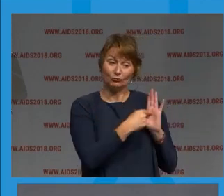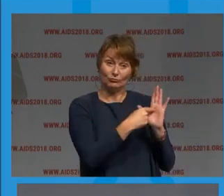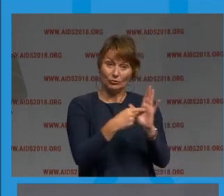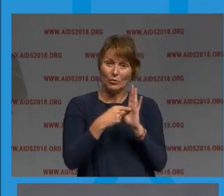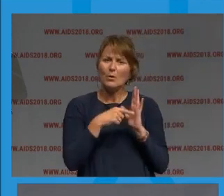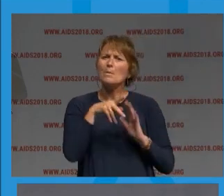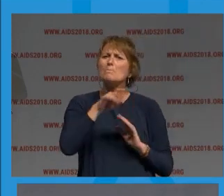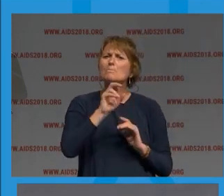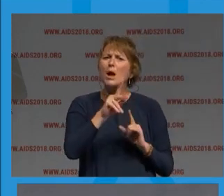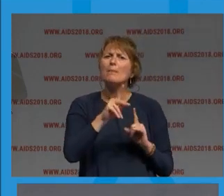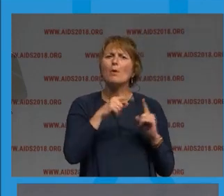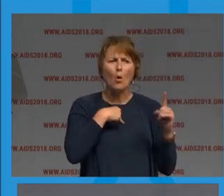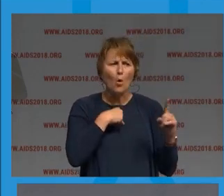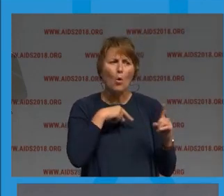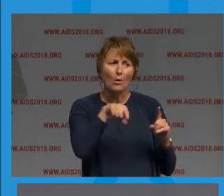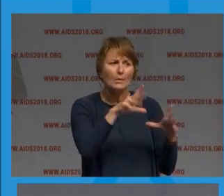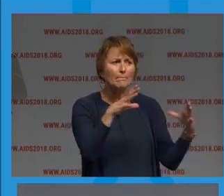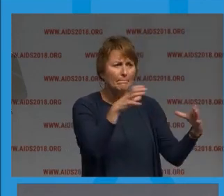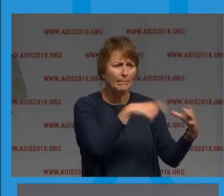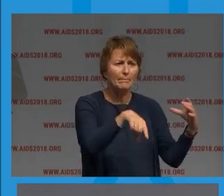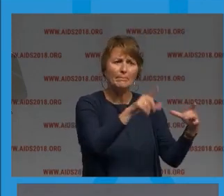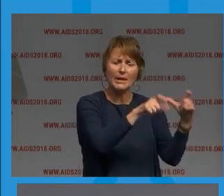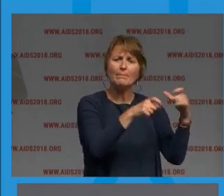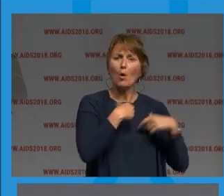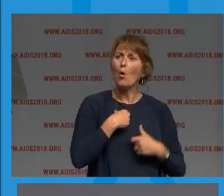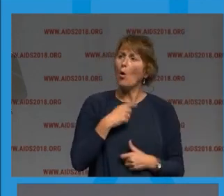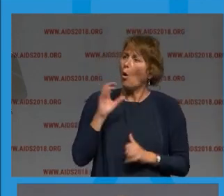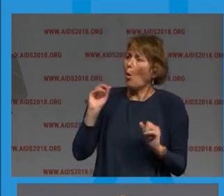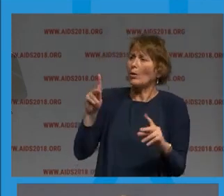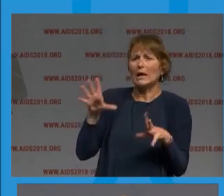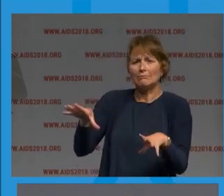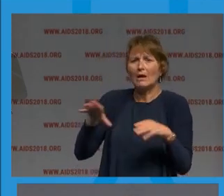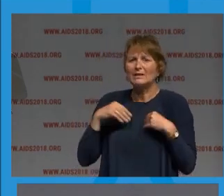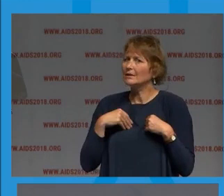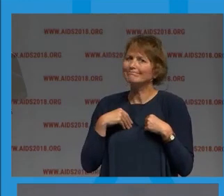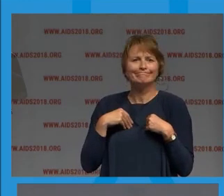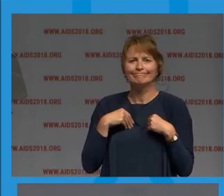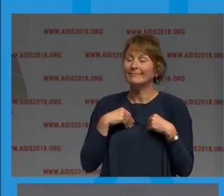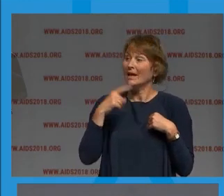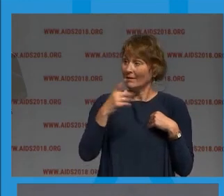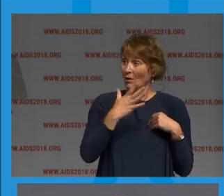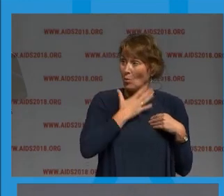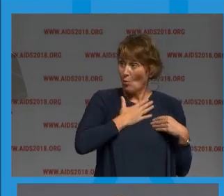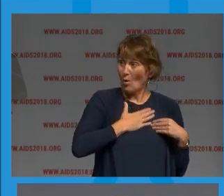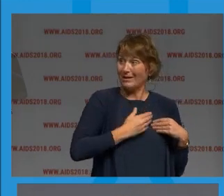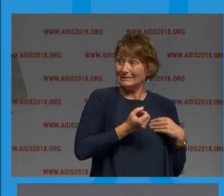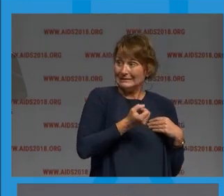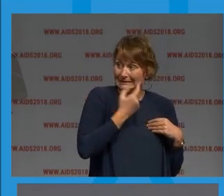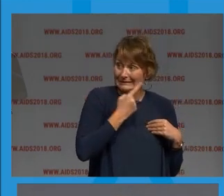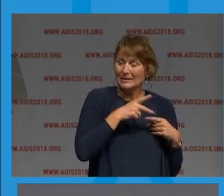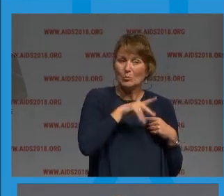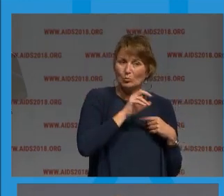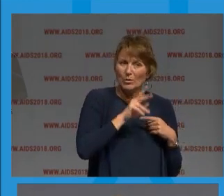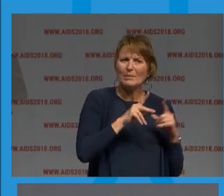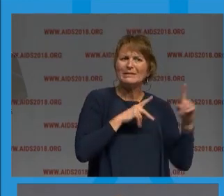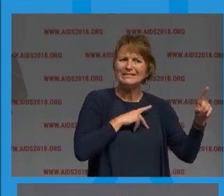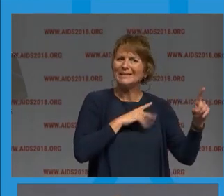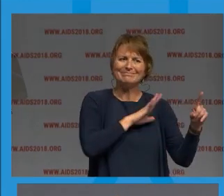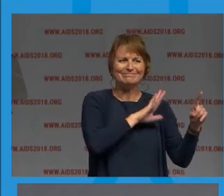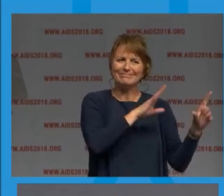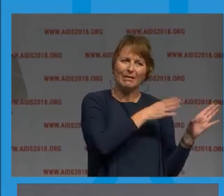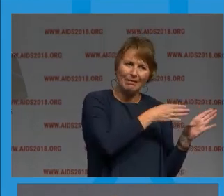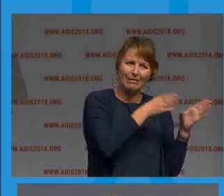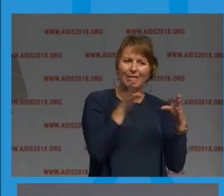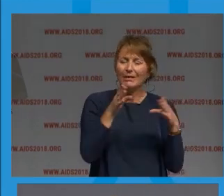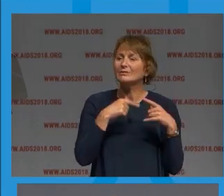always supported by this population, fearing that its implementation may shift the focus away from harm reduction initiatives, such as